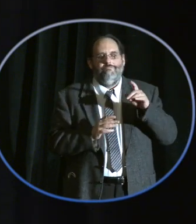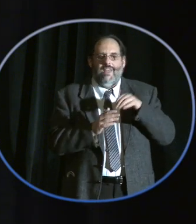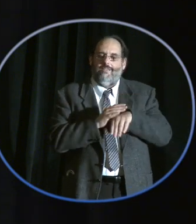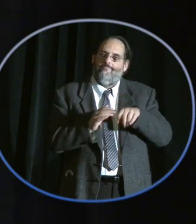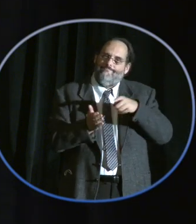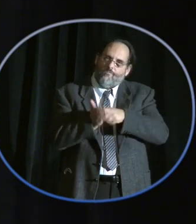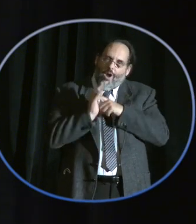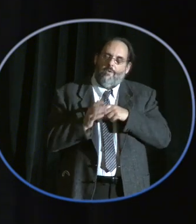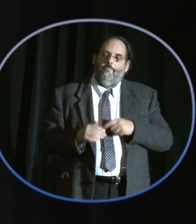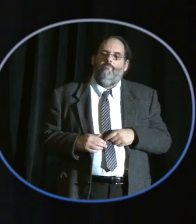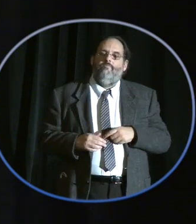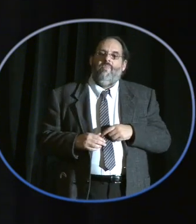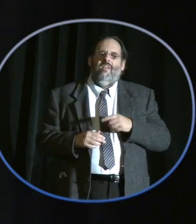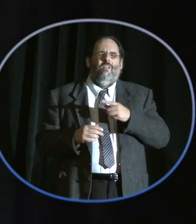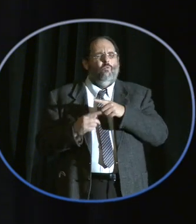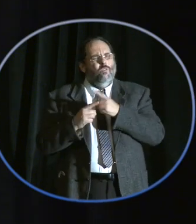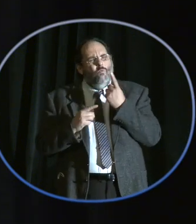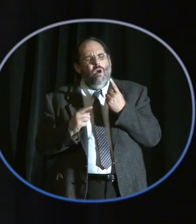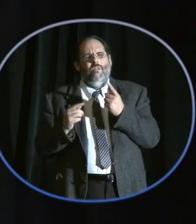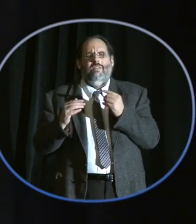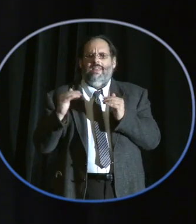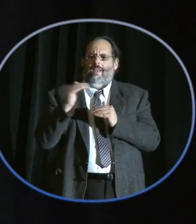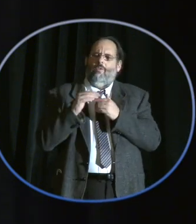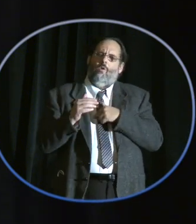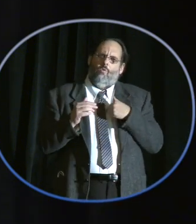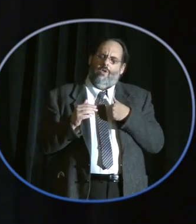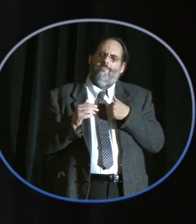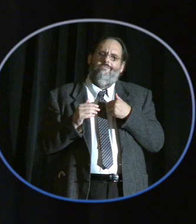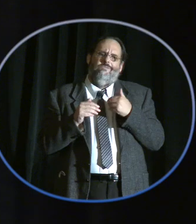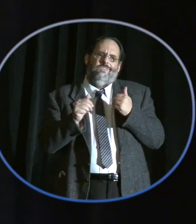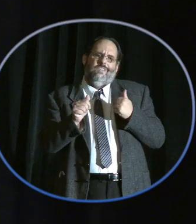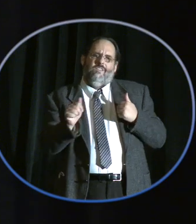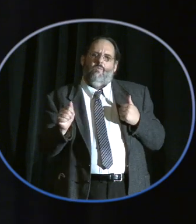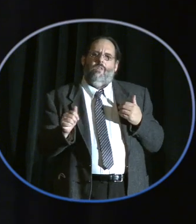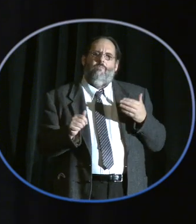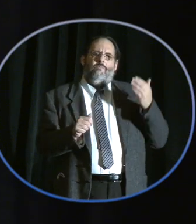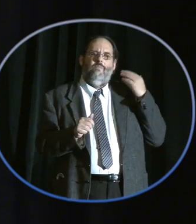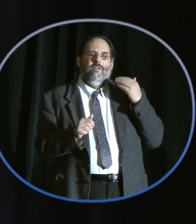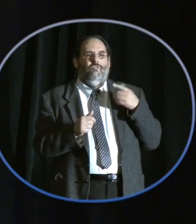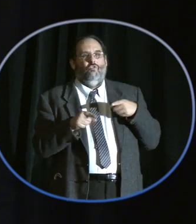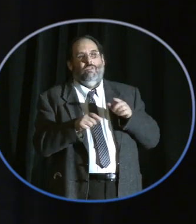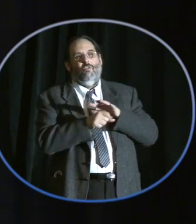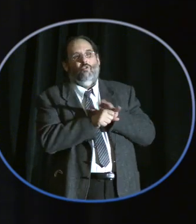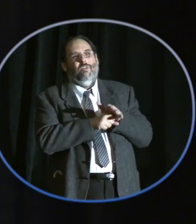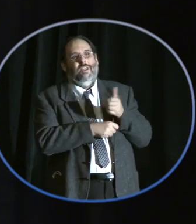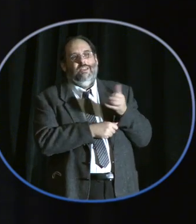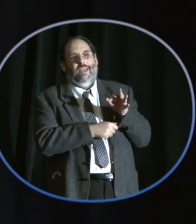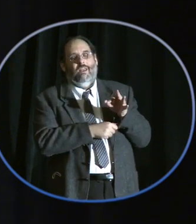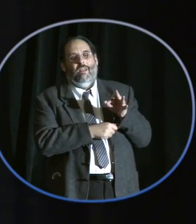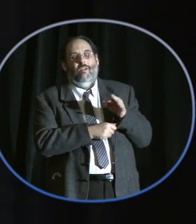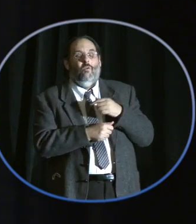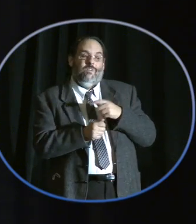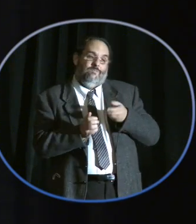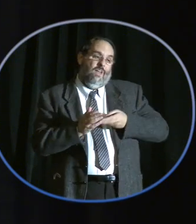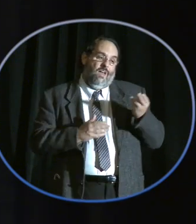was just one of the many broader inequities that were exacerbated by the COVID-19 pandemic. Because let's all be honest, this is